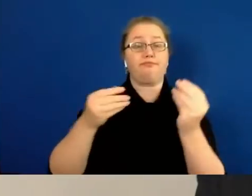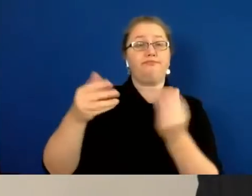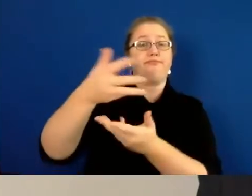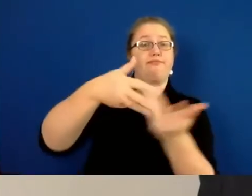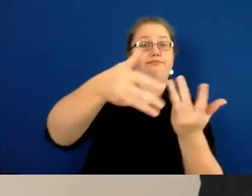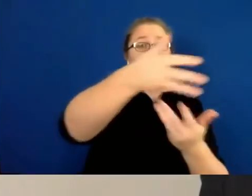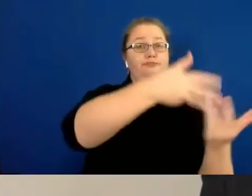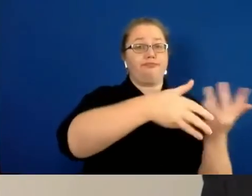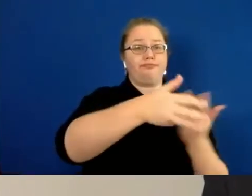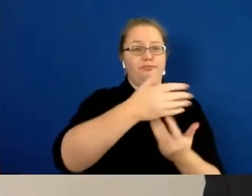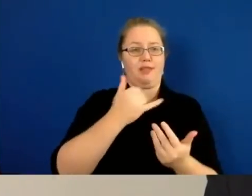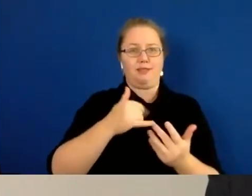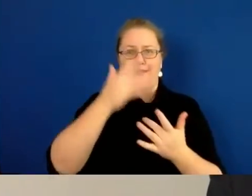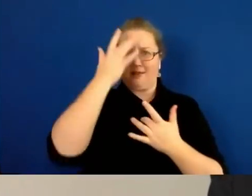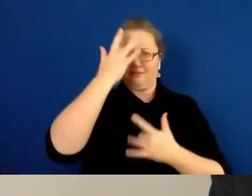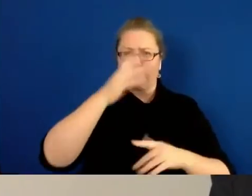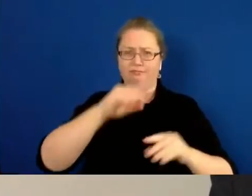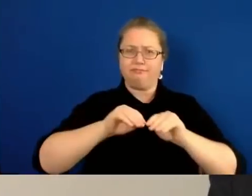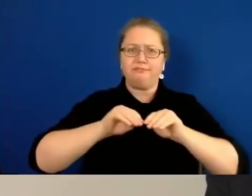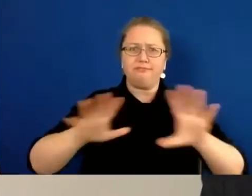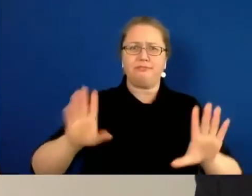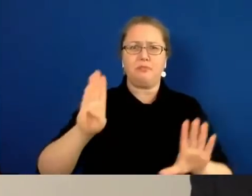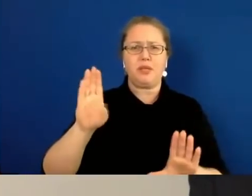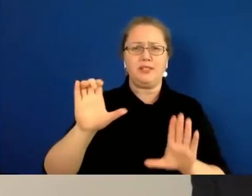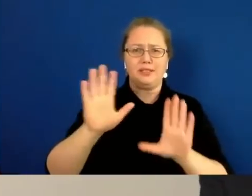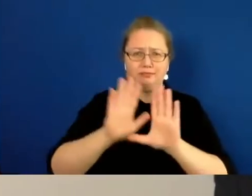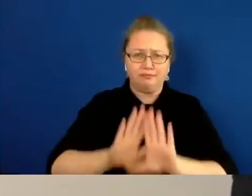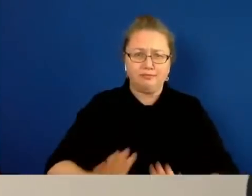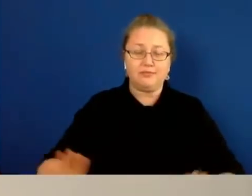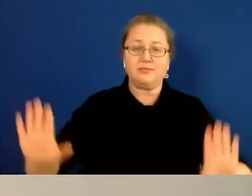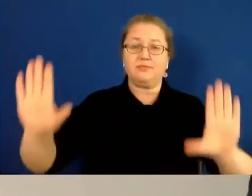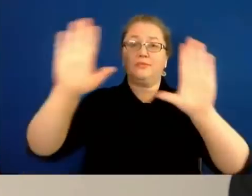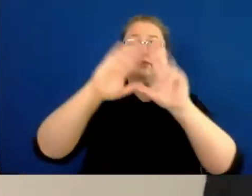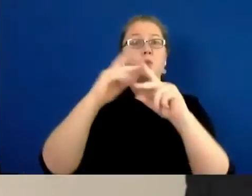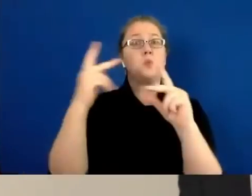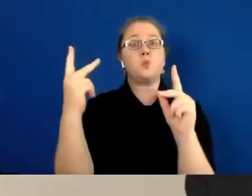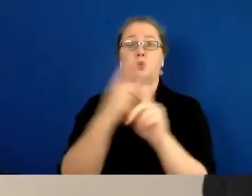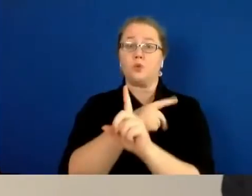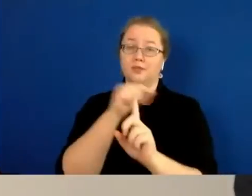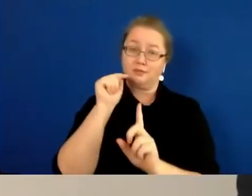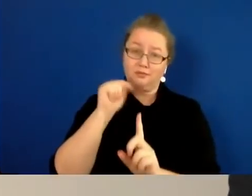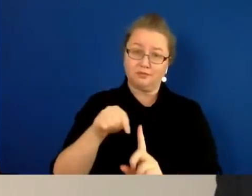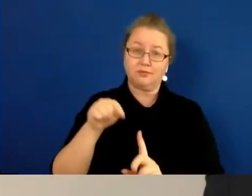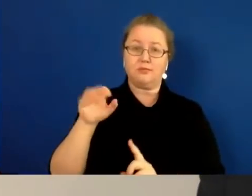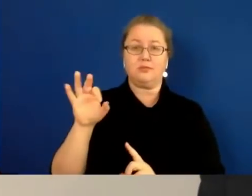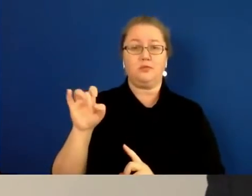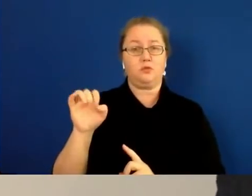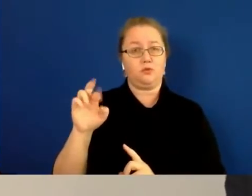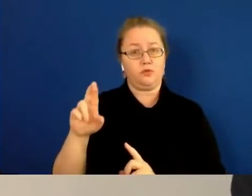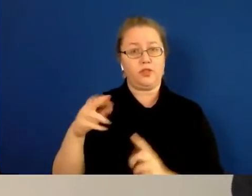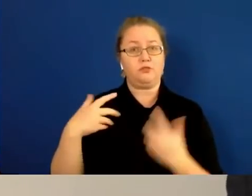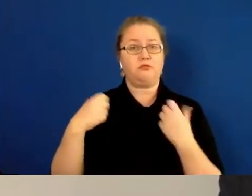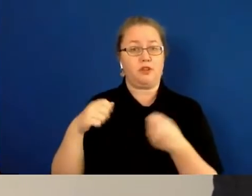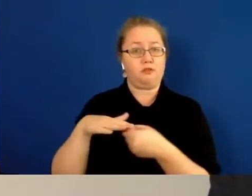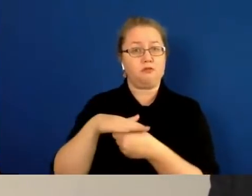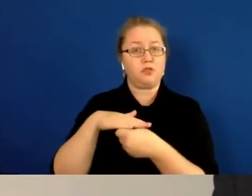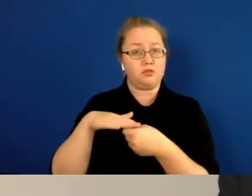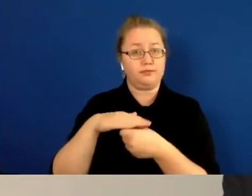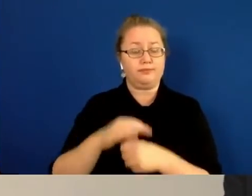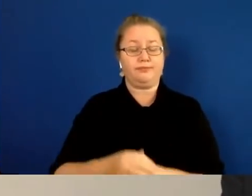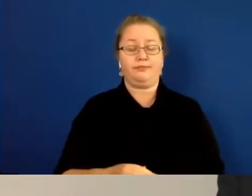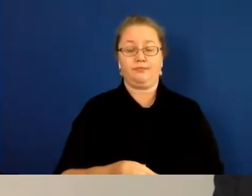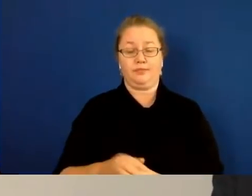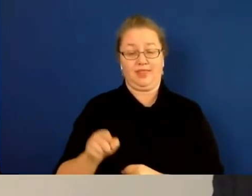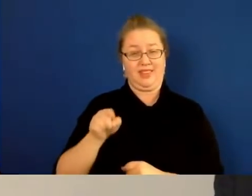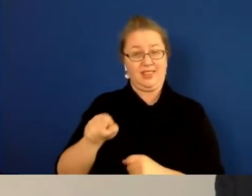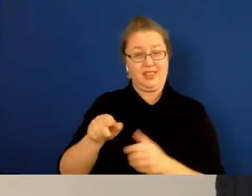And we face the added challenge of having a pandemic of COVID-19 in our community now. Many